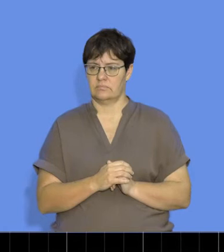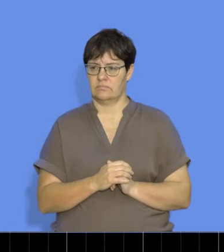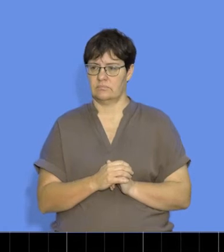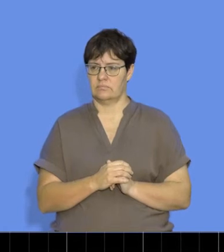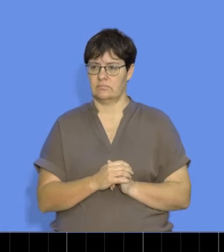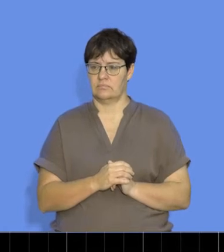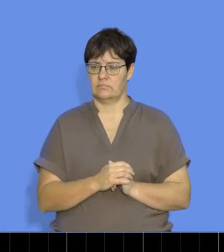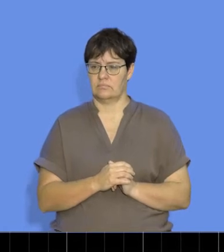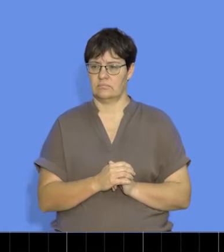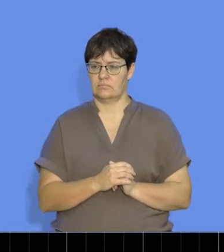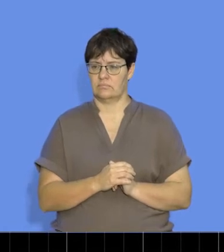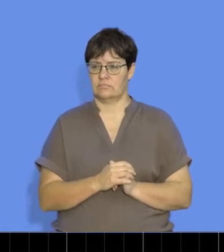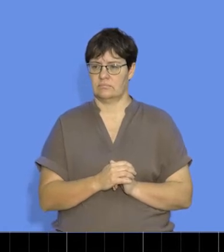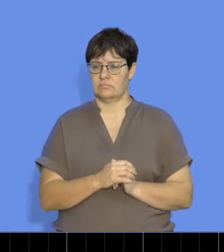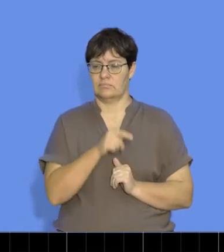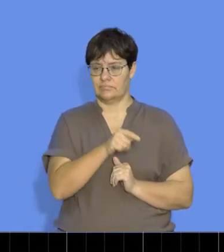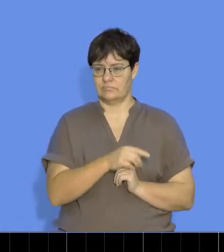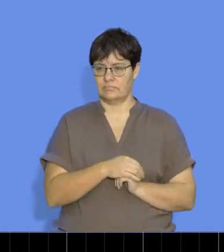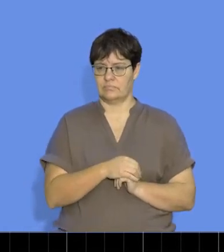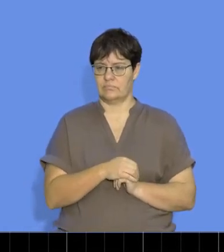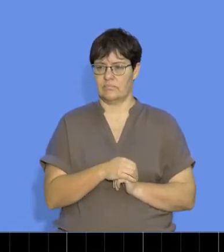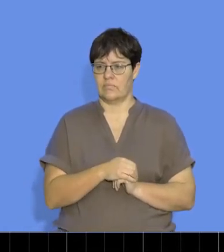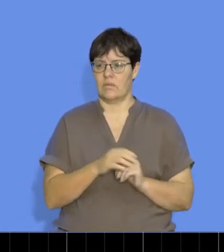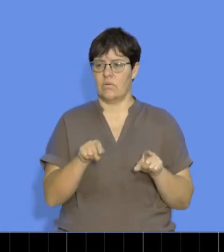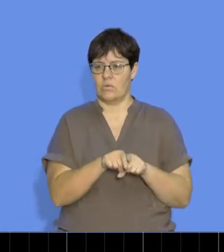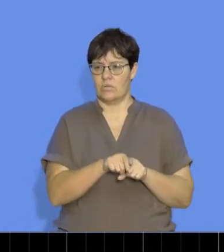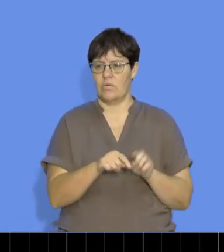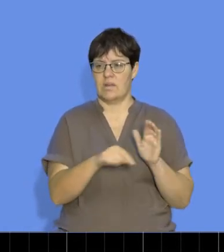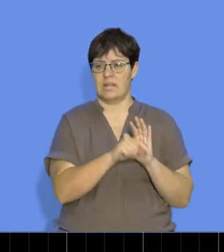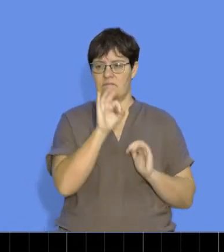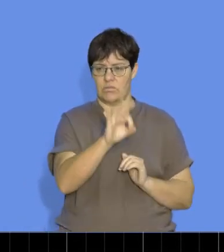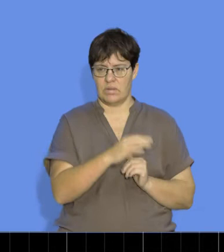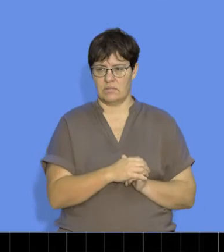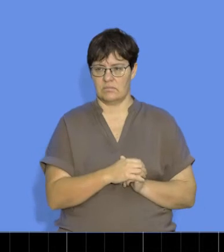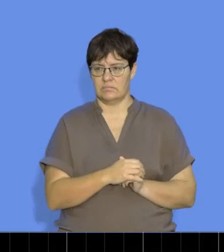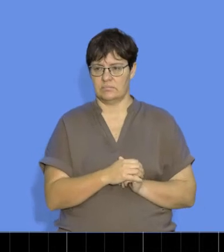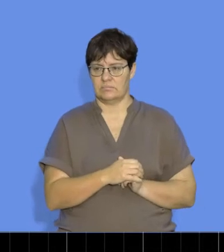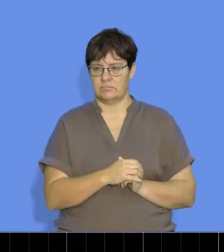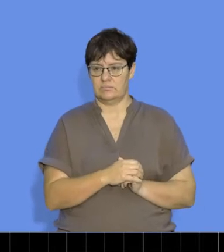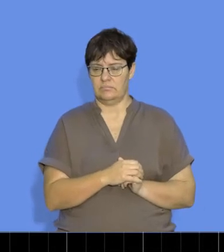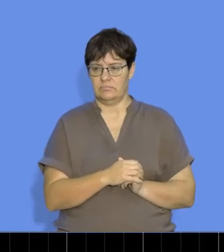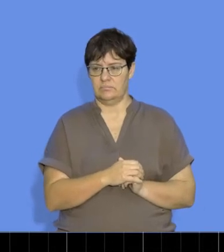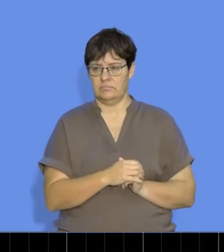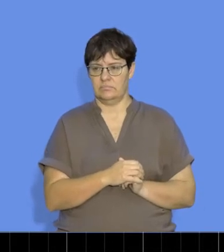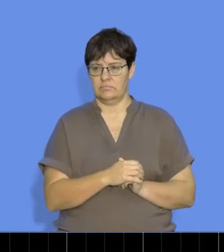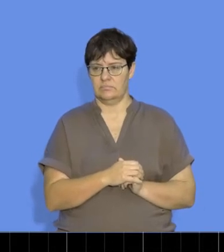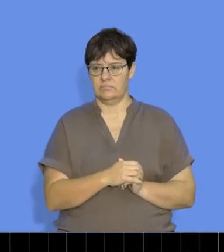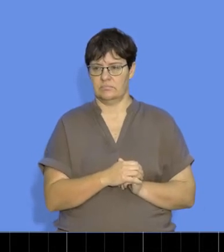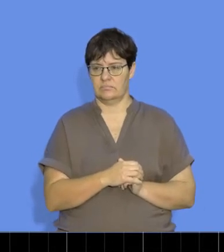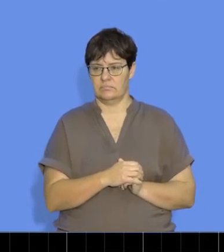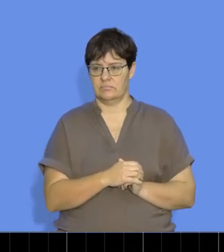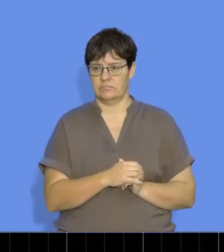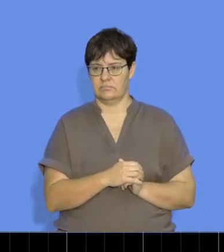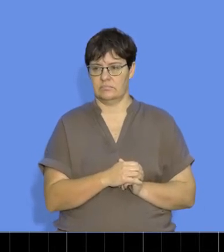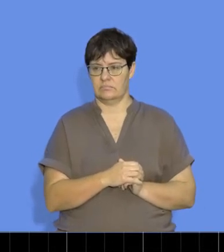there. And this is also negative 3, so I'm going to put it there.